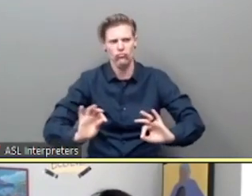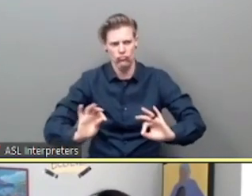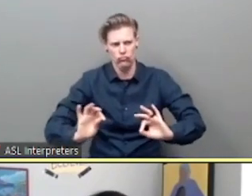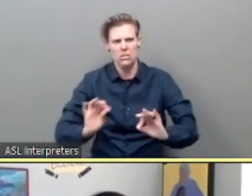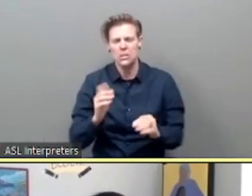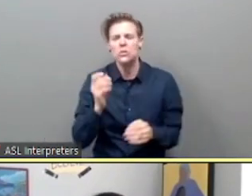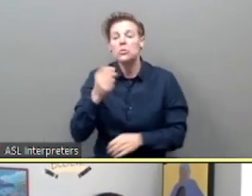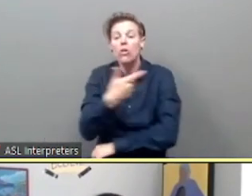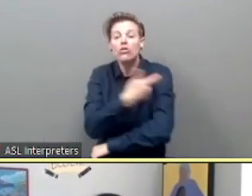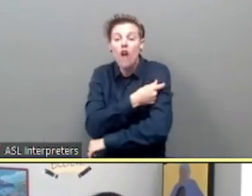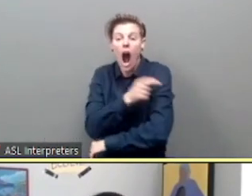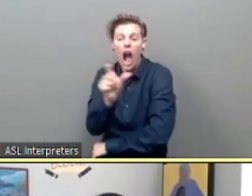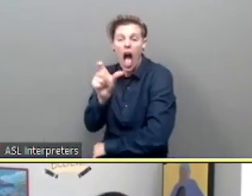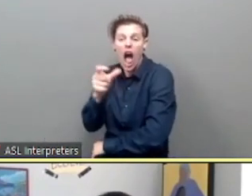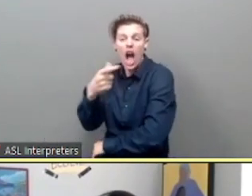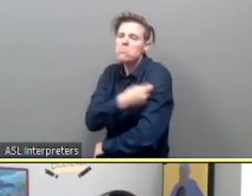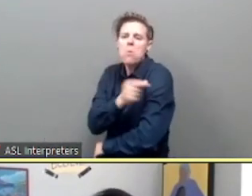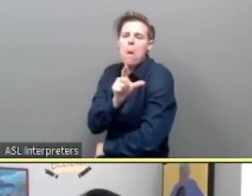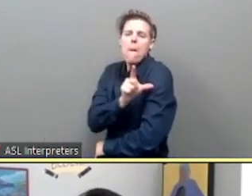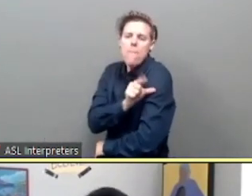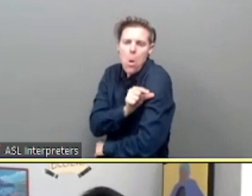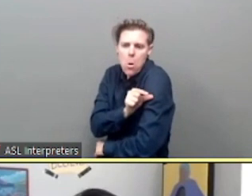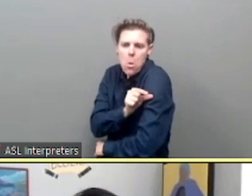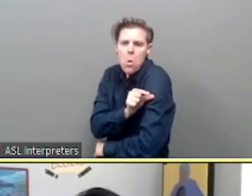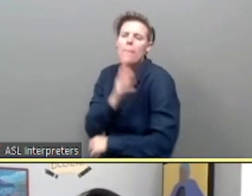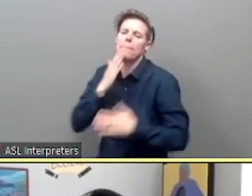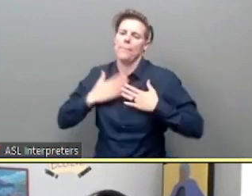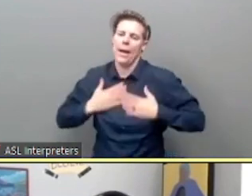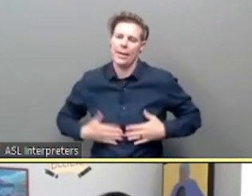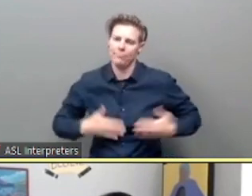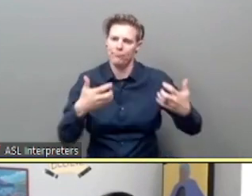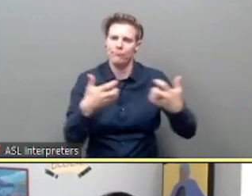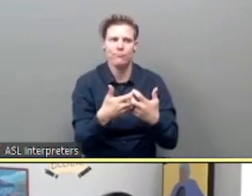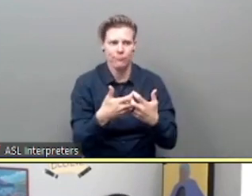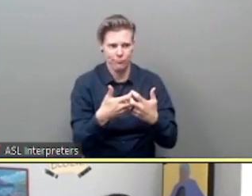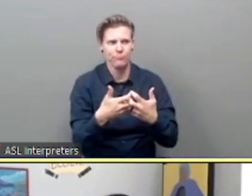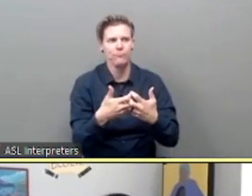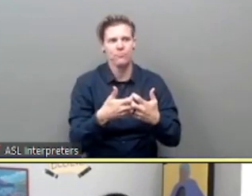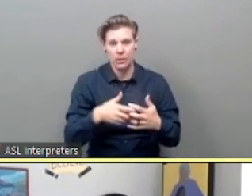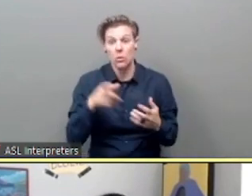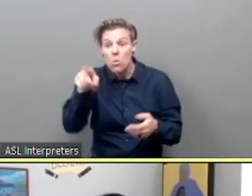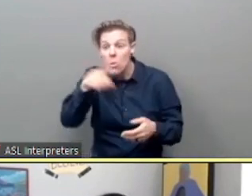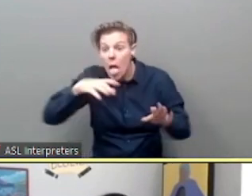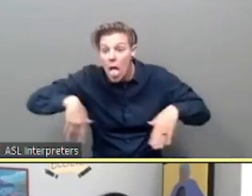You can register your child today, or if you haven't already registered them, at